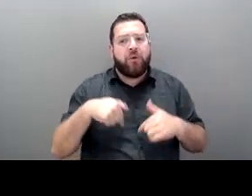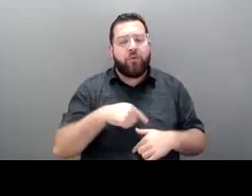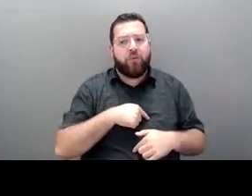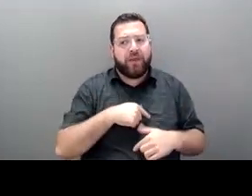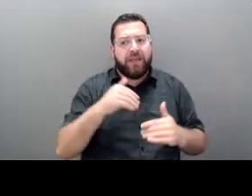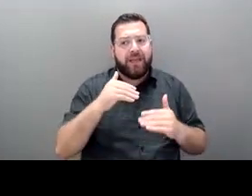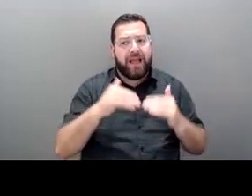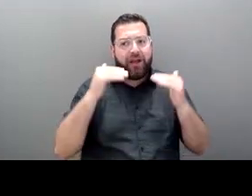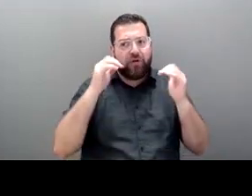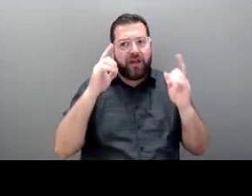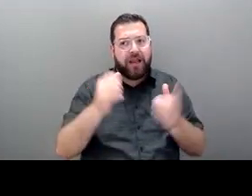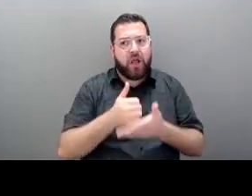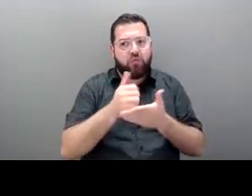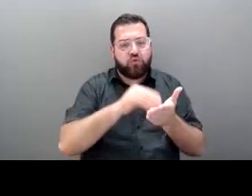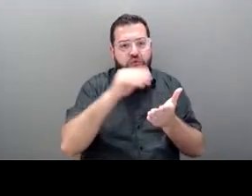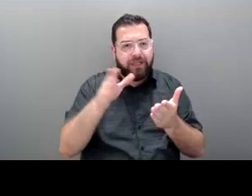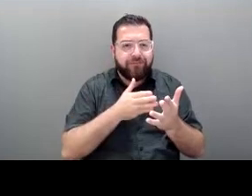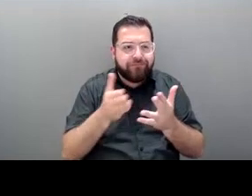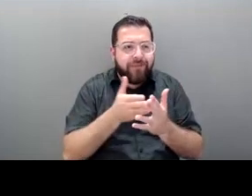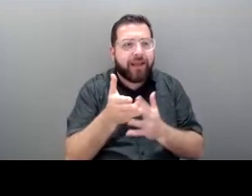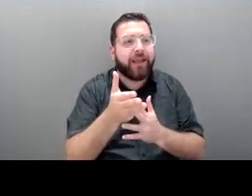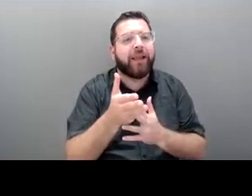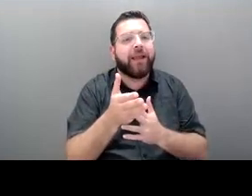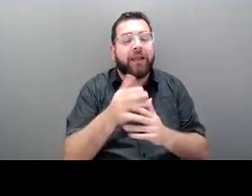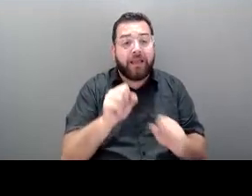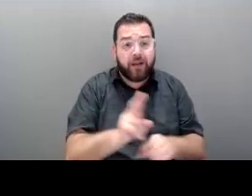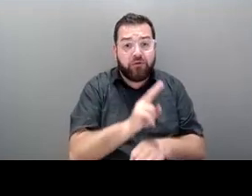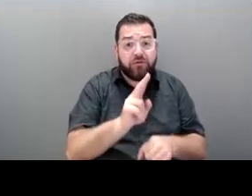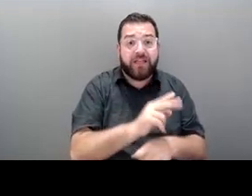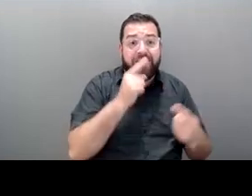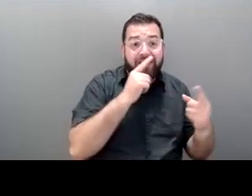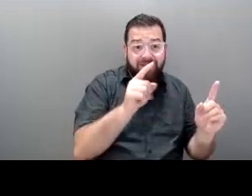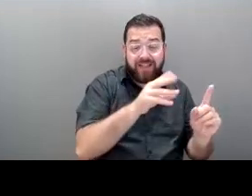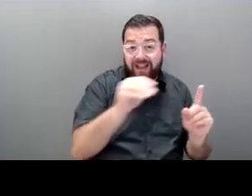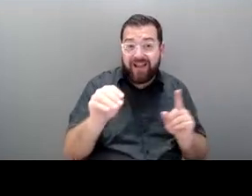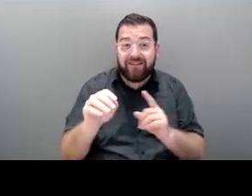this landscape in such a way that they can use it effectively and ethically themselves.